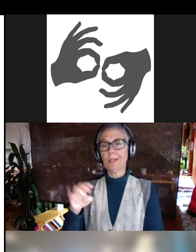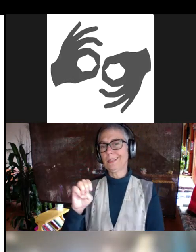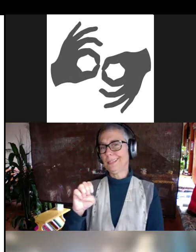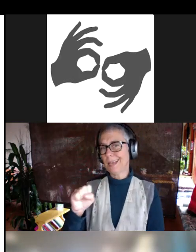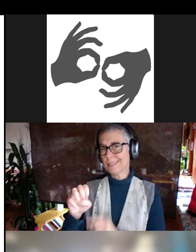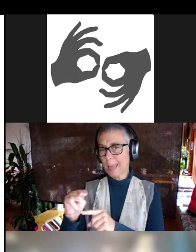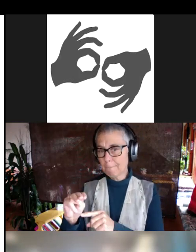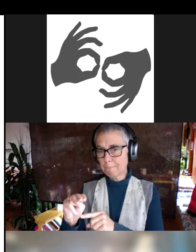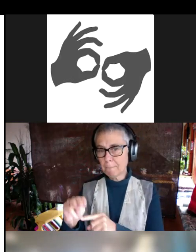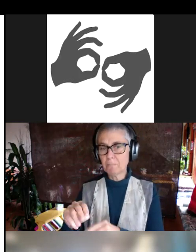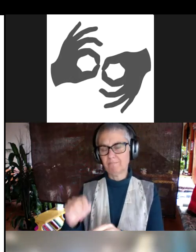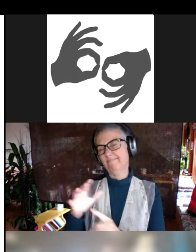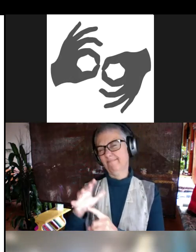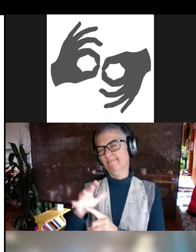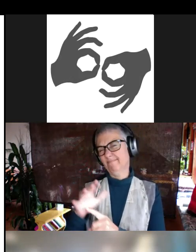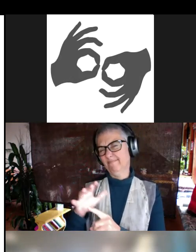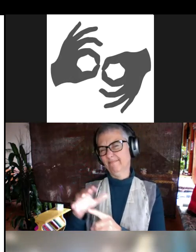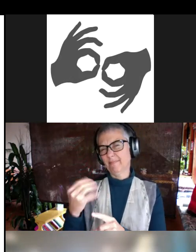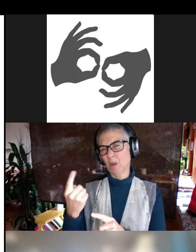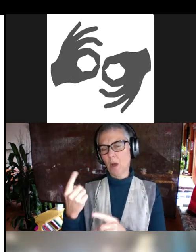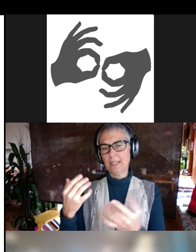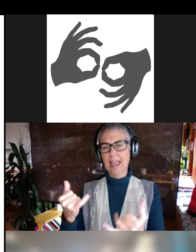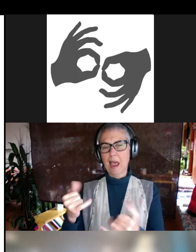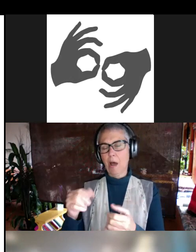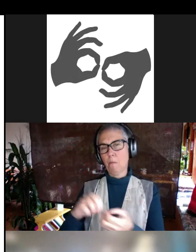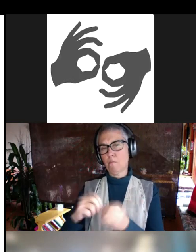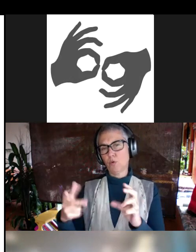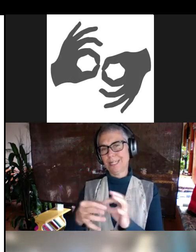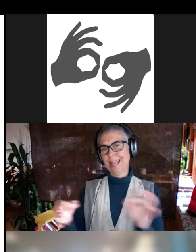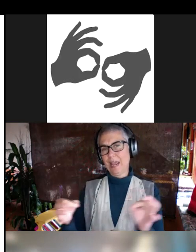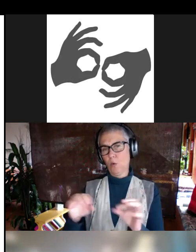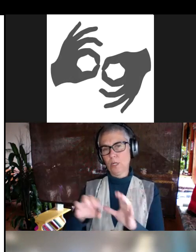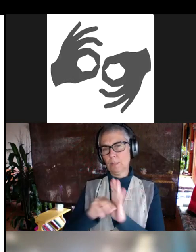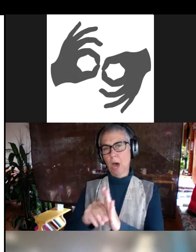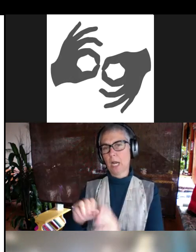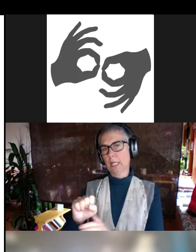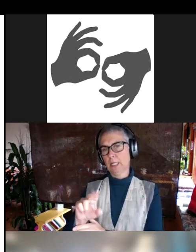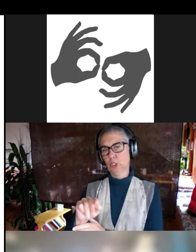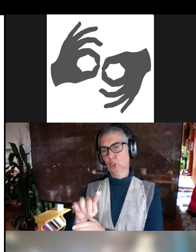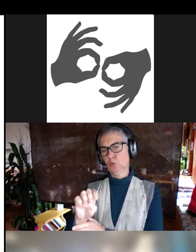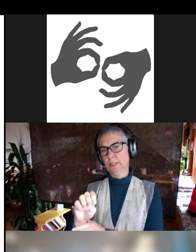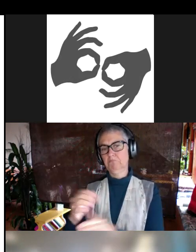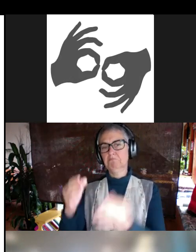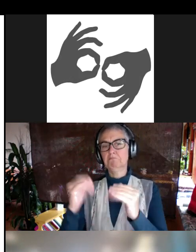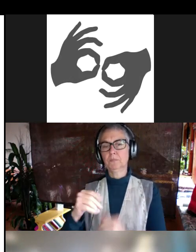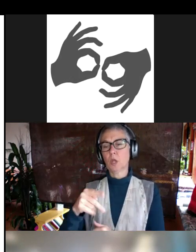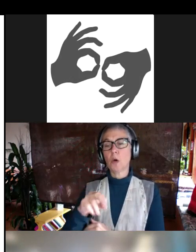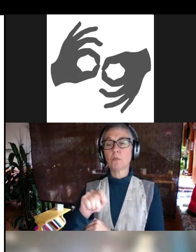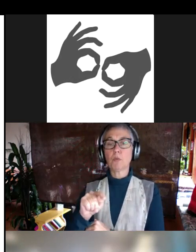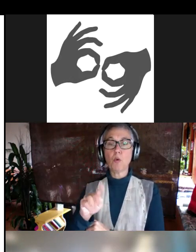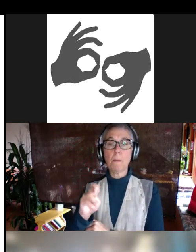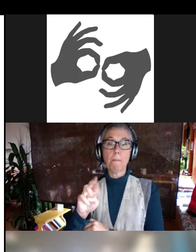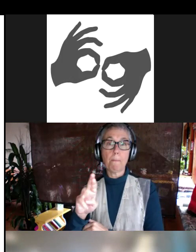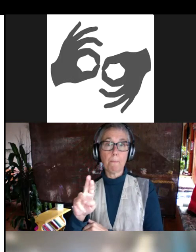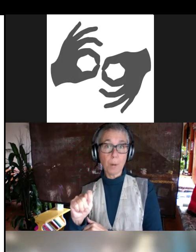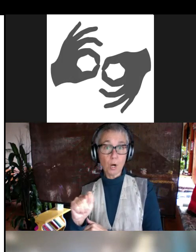which is a very popular protein language modeling suite, PROTBERT and PROTBERT BFD, as well as the MSA